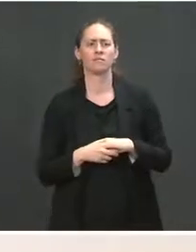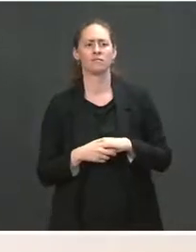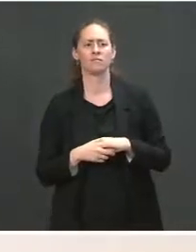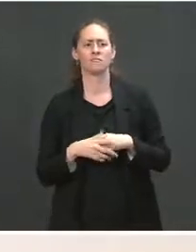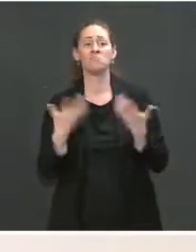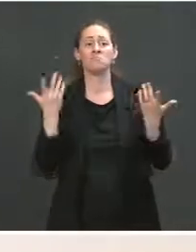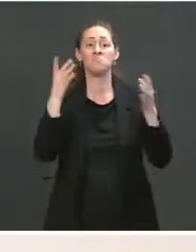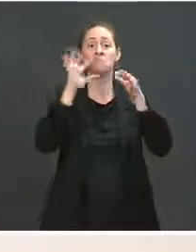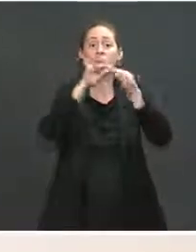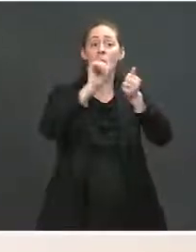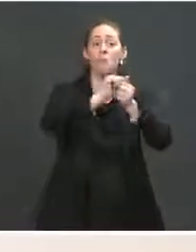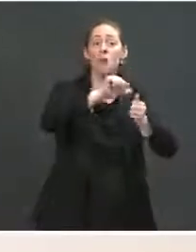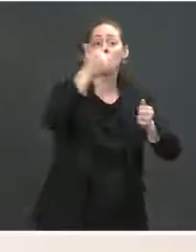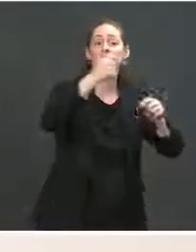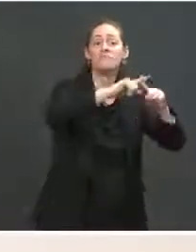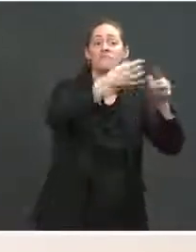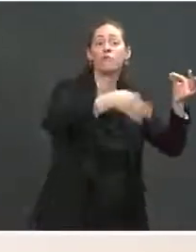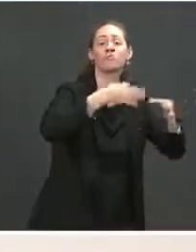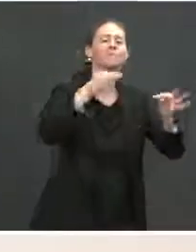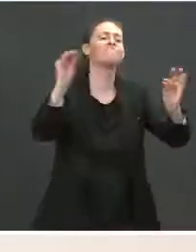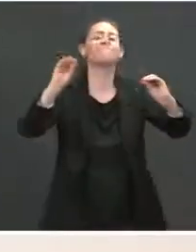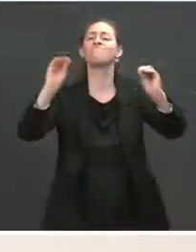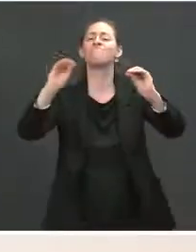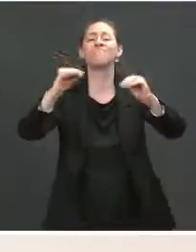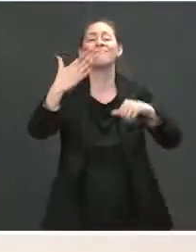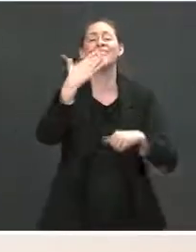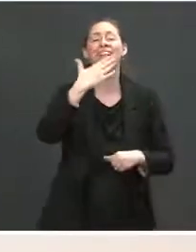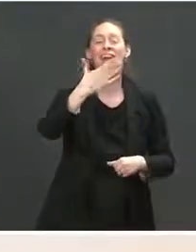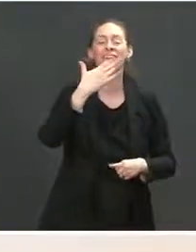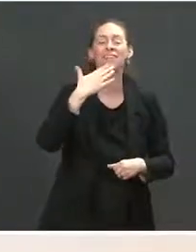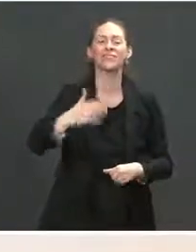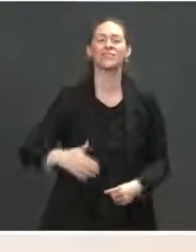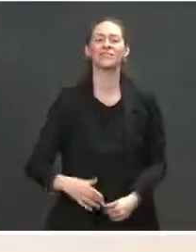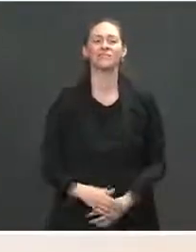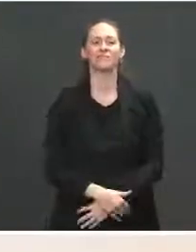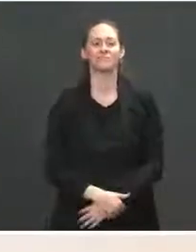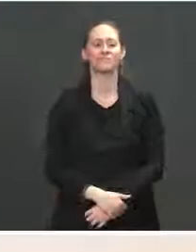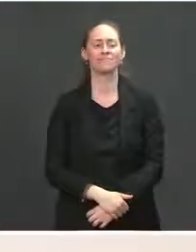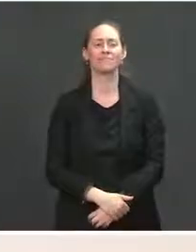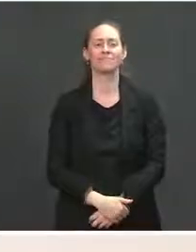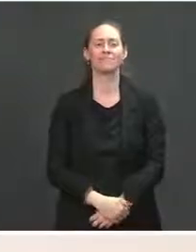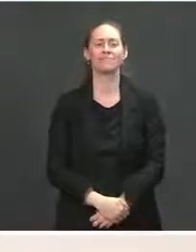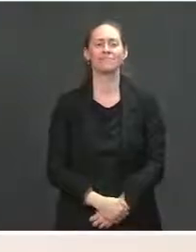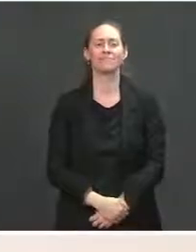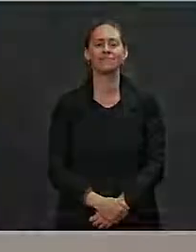Okay, thanks everyone. Should we have participants for the 2 o'clock when you get a chance? Oh, sure.